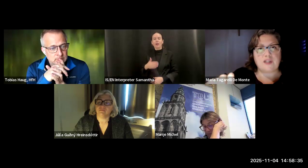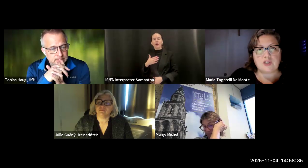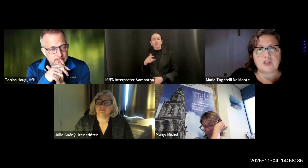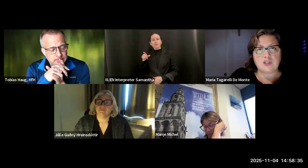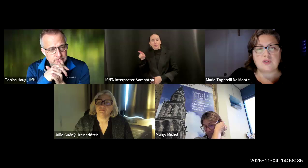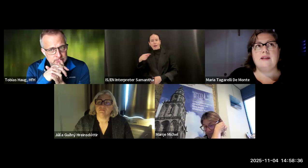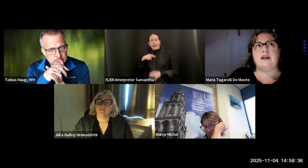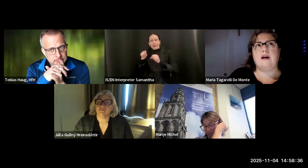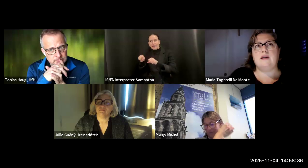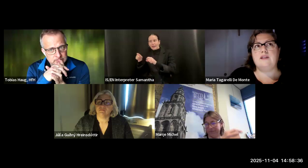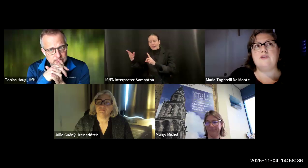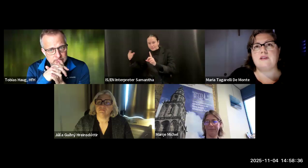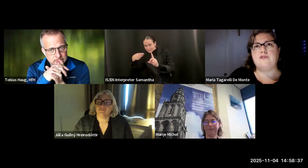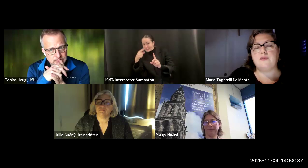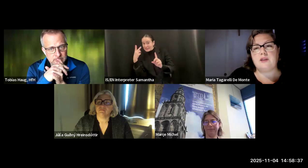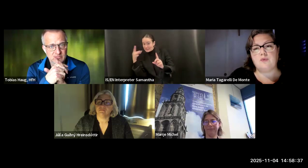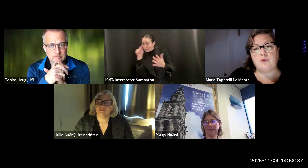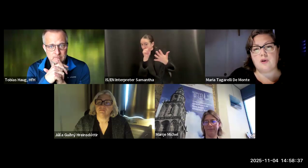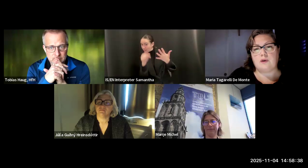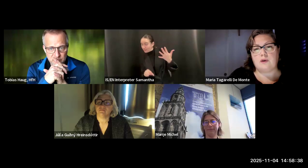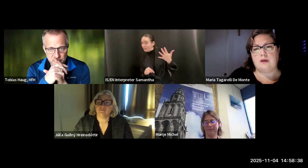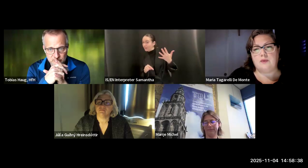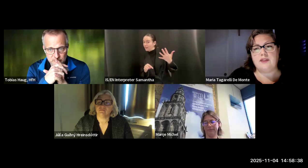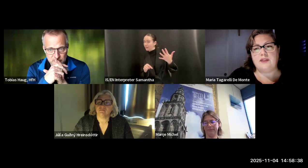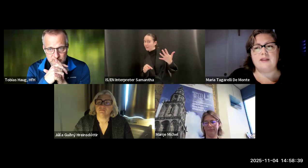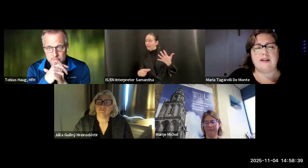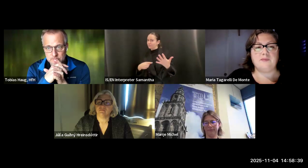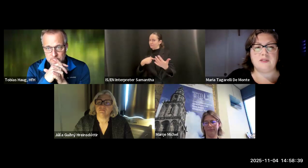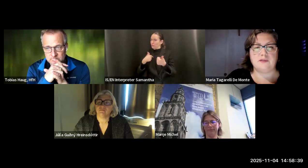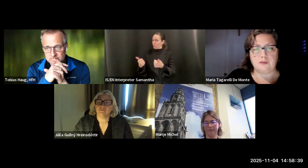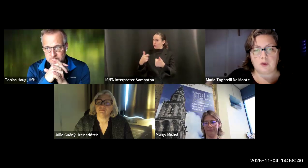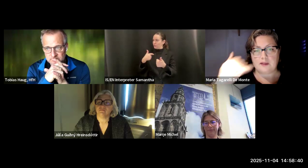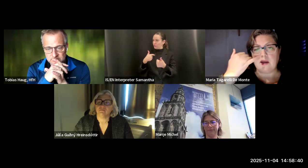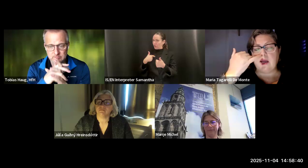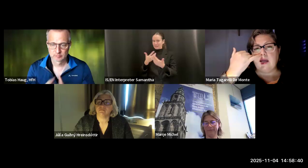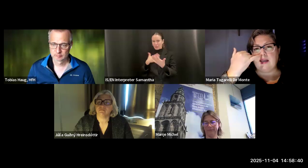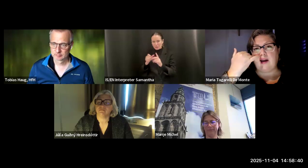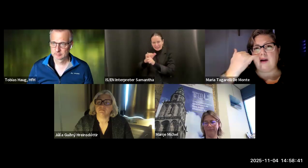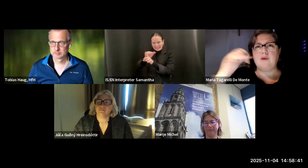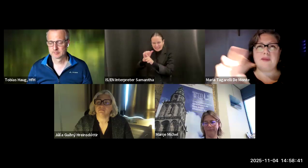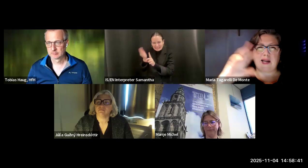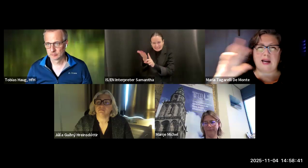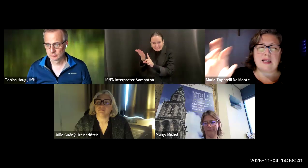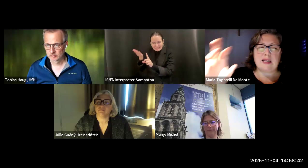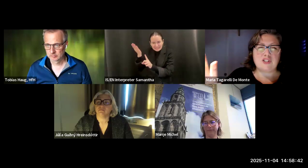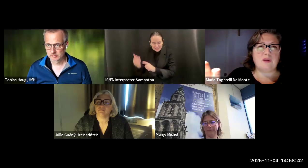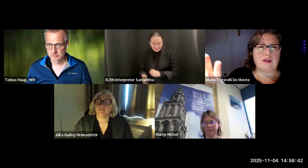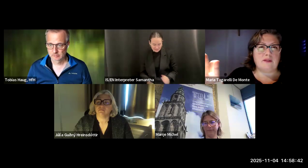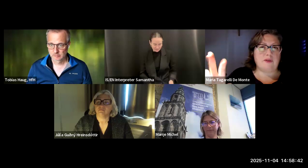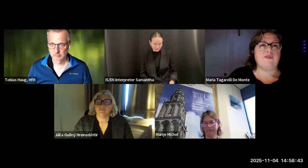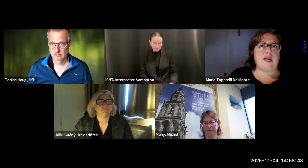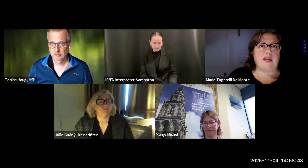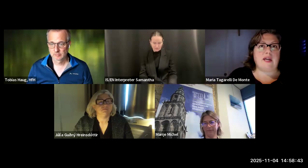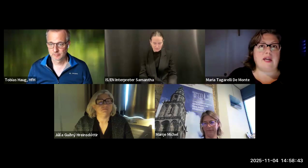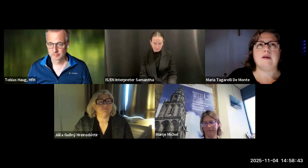draw their attention to specific features that are interesting for me to work with them in that specific moment. Now, I will be kind of